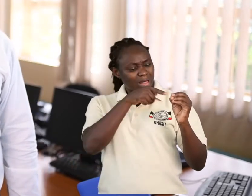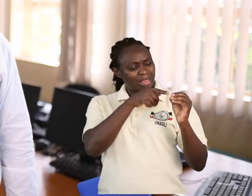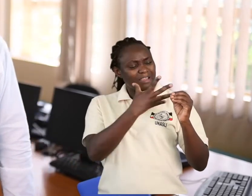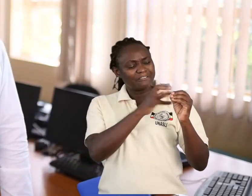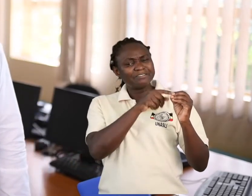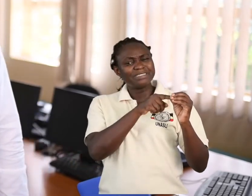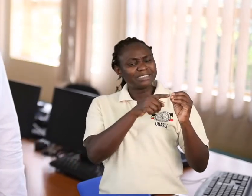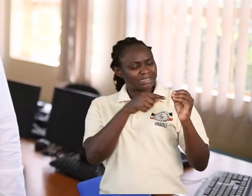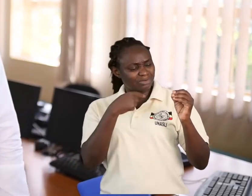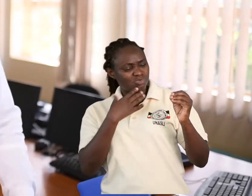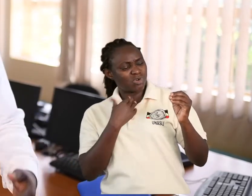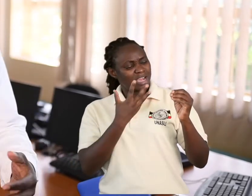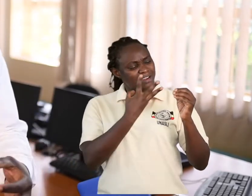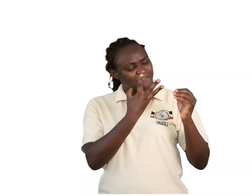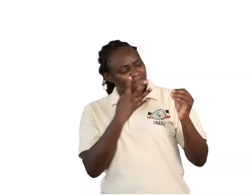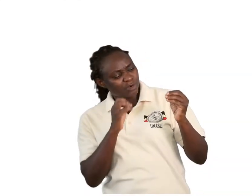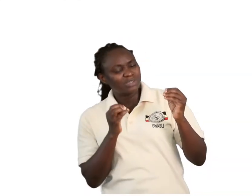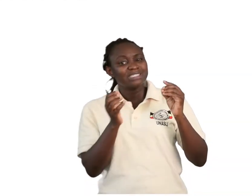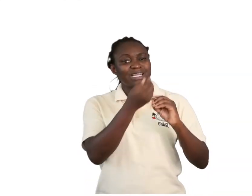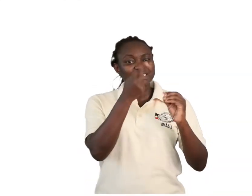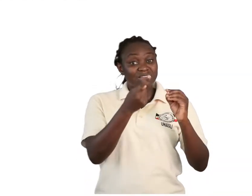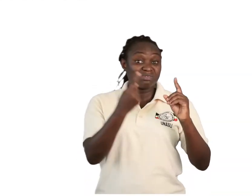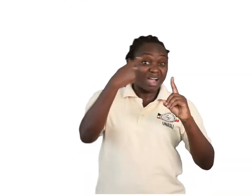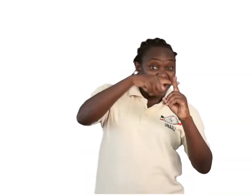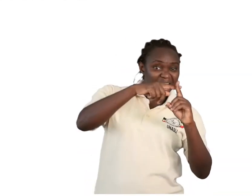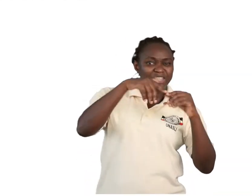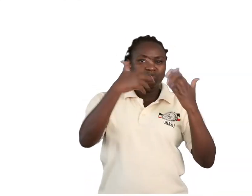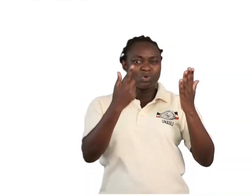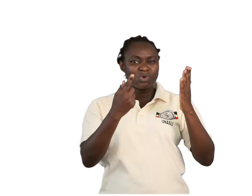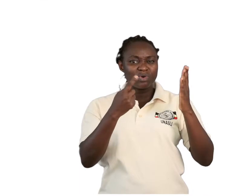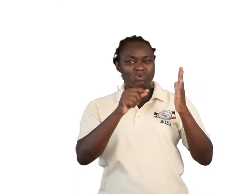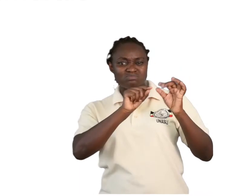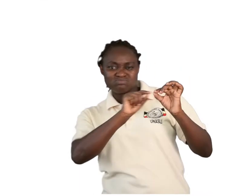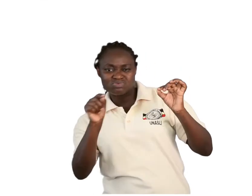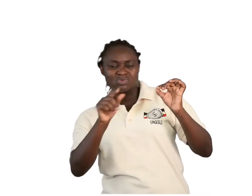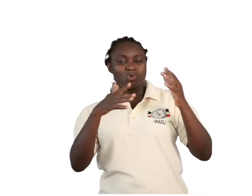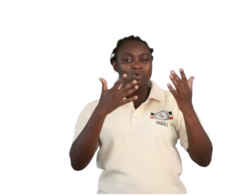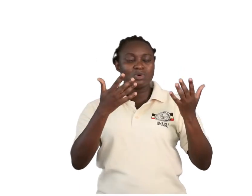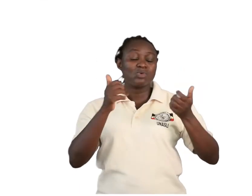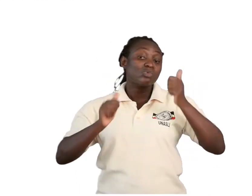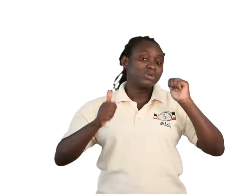Did you get me right? What happens to 50 to become 40?